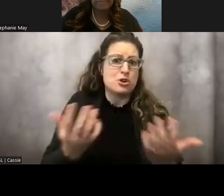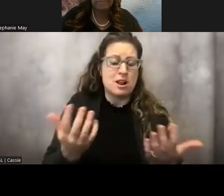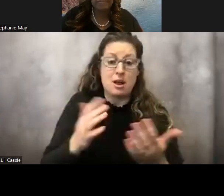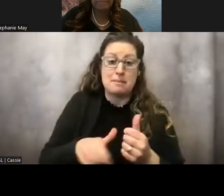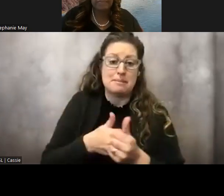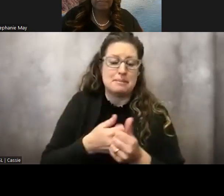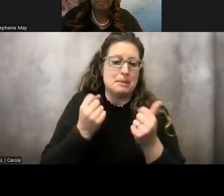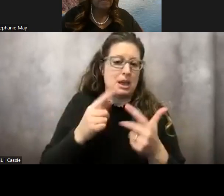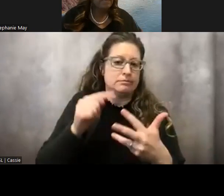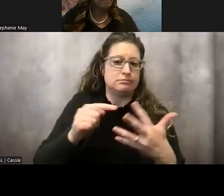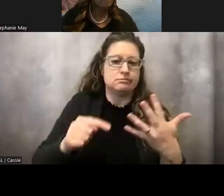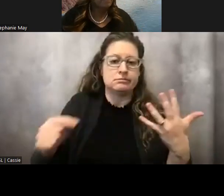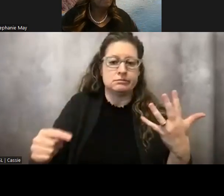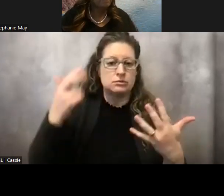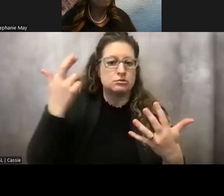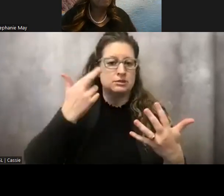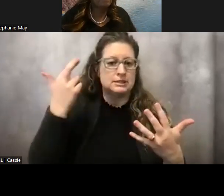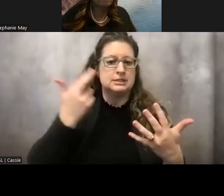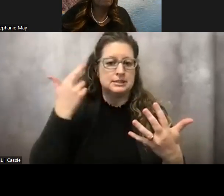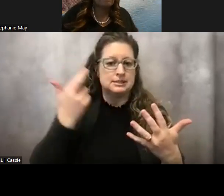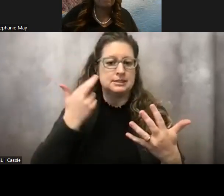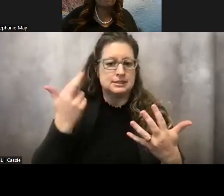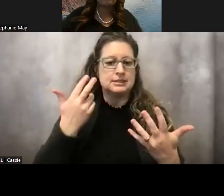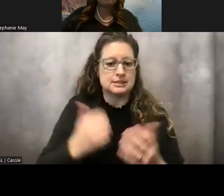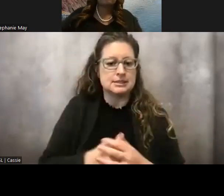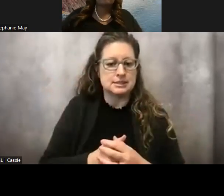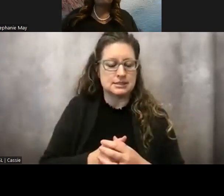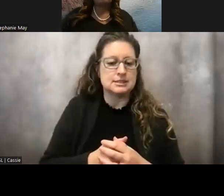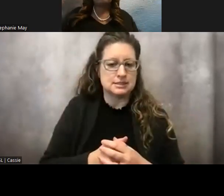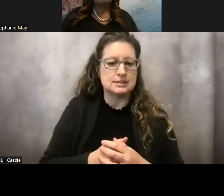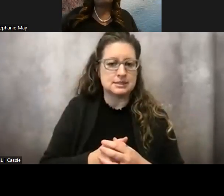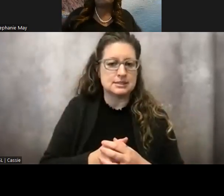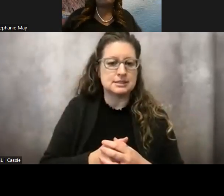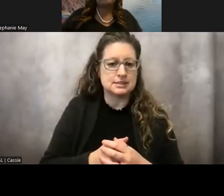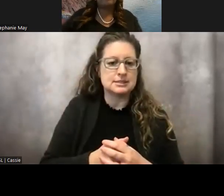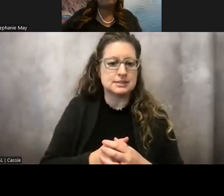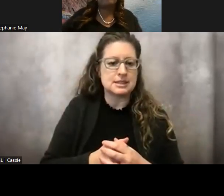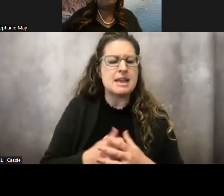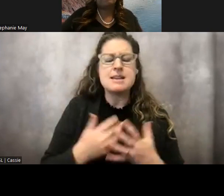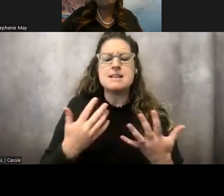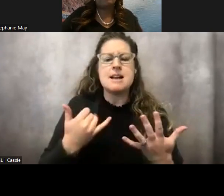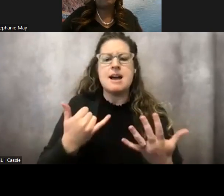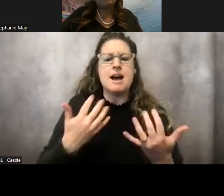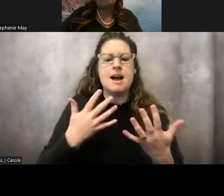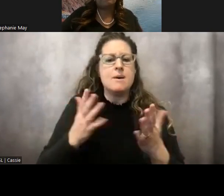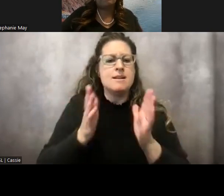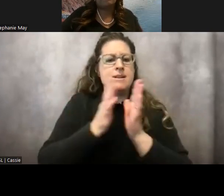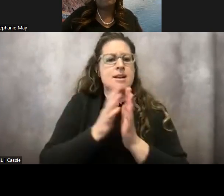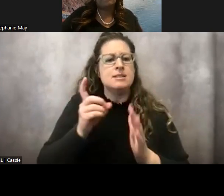And I'm just wondering, and I'm going to send this over. I was going to ask Dr.